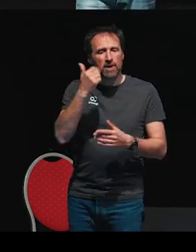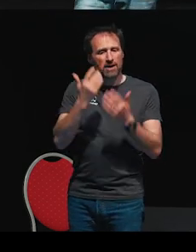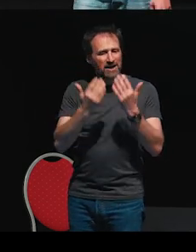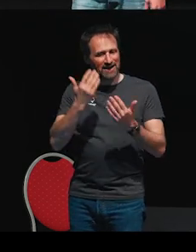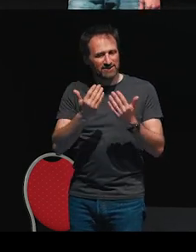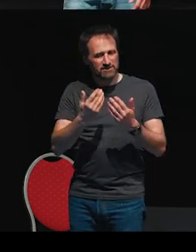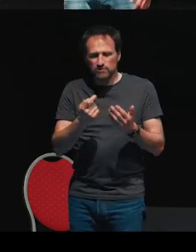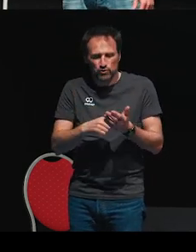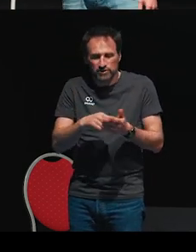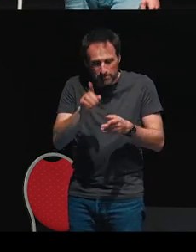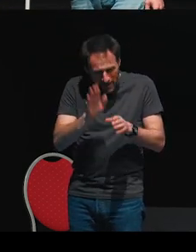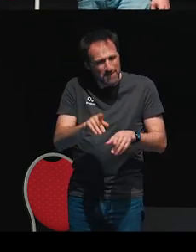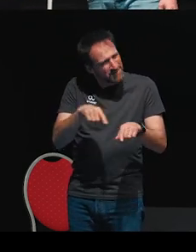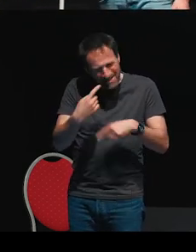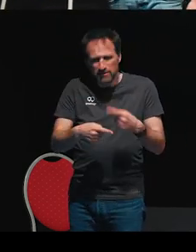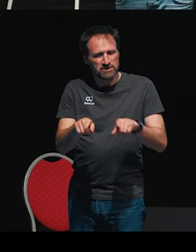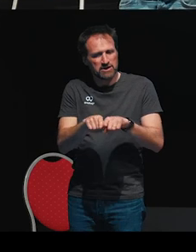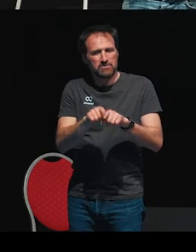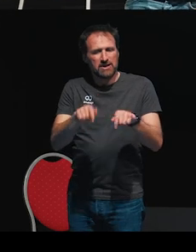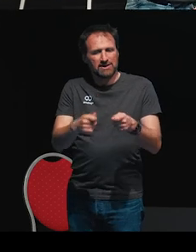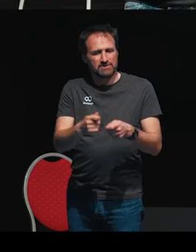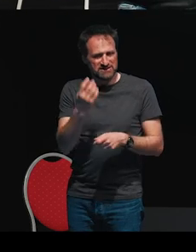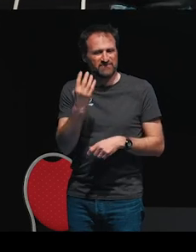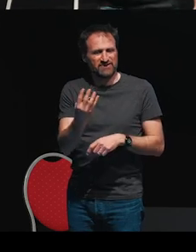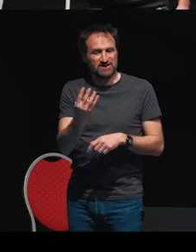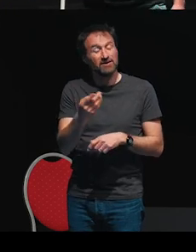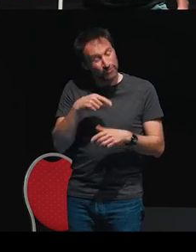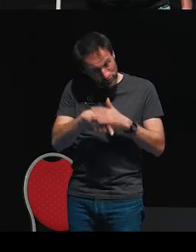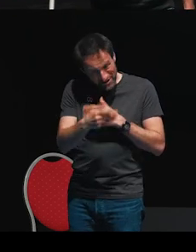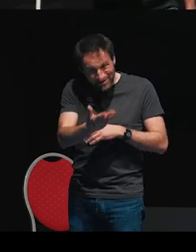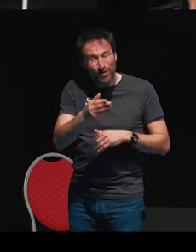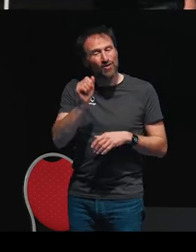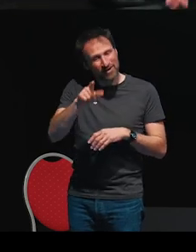is also a way how you could improve your performance.